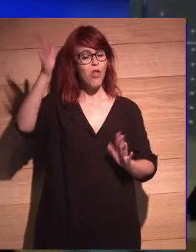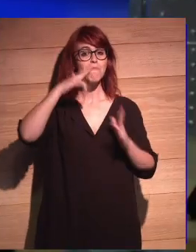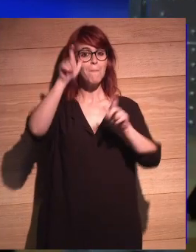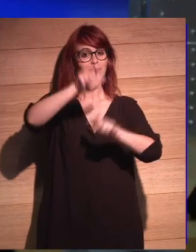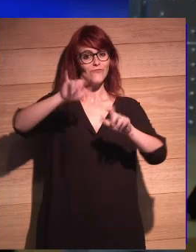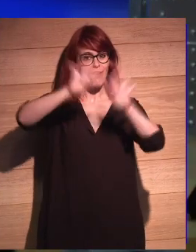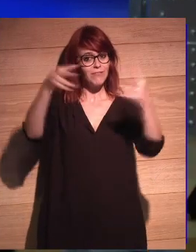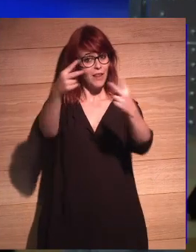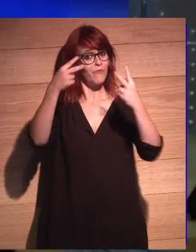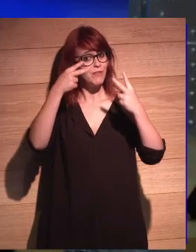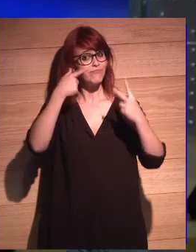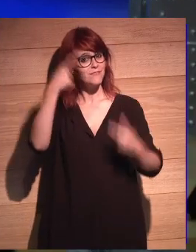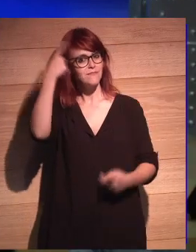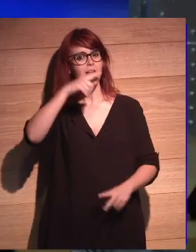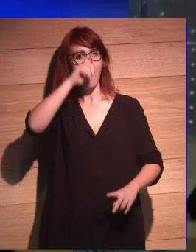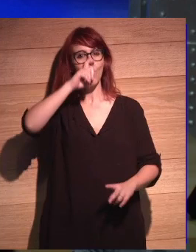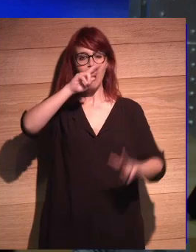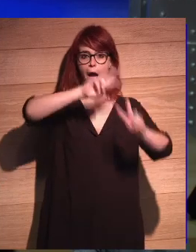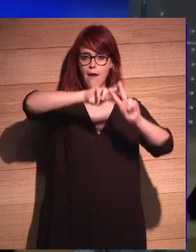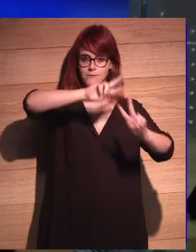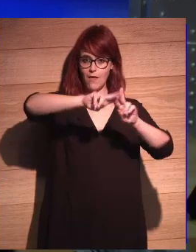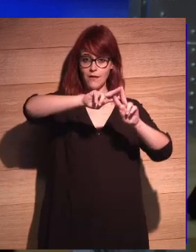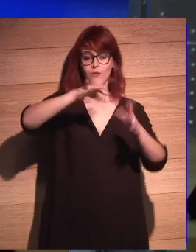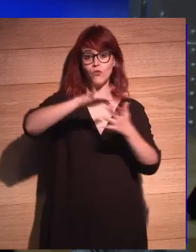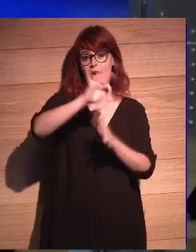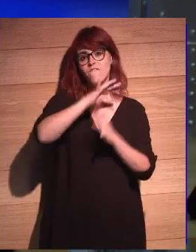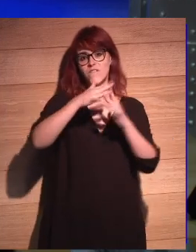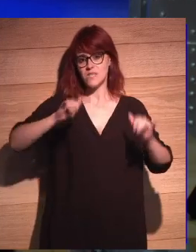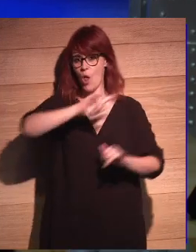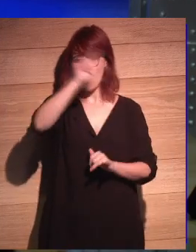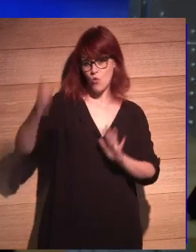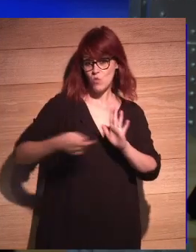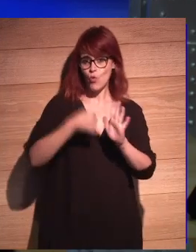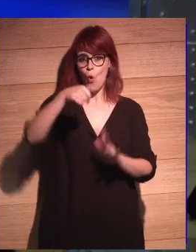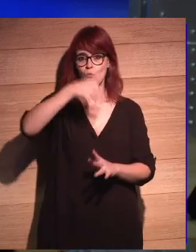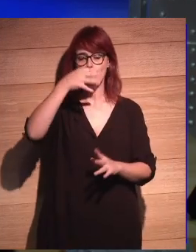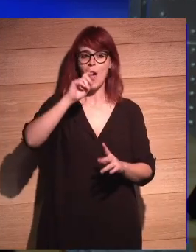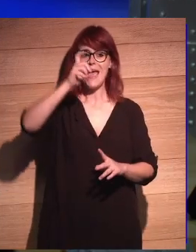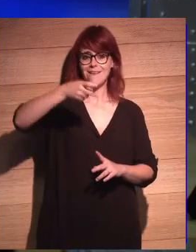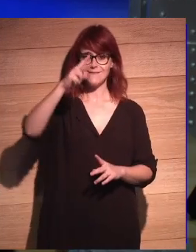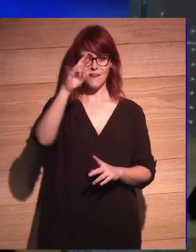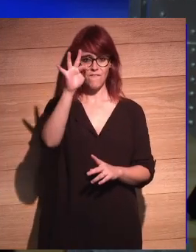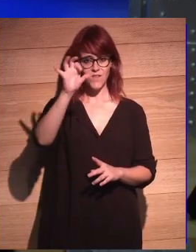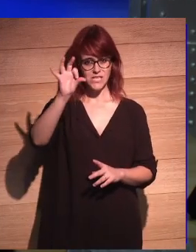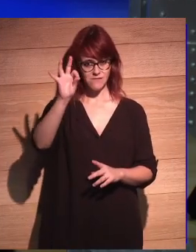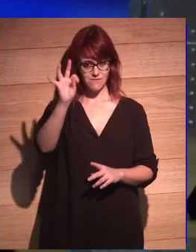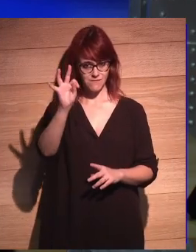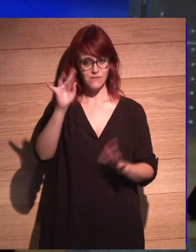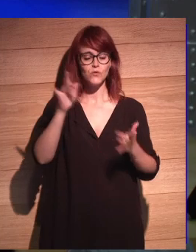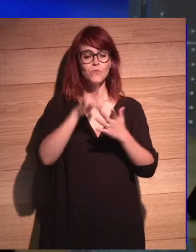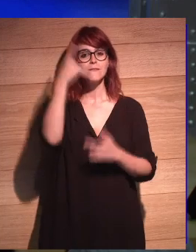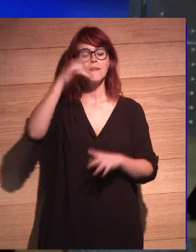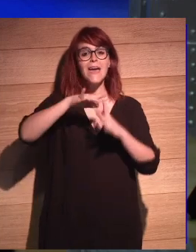the only to top it all. I want to remind everyone the hashtag for the festival, which is